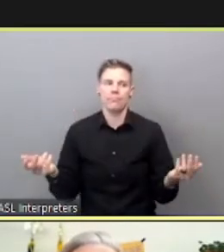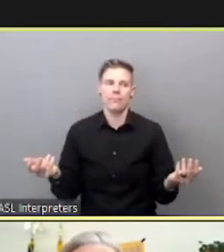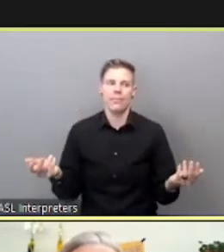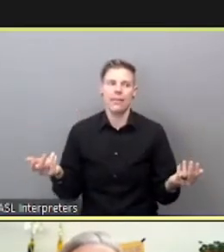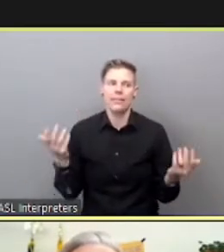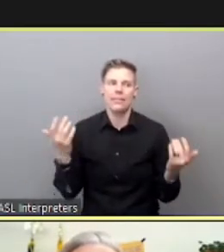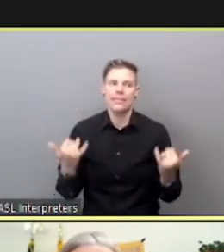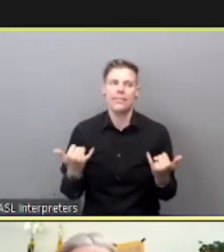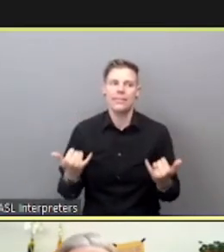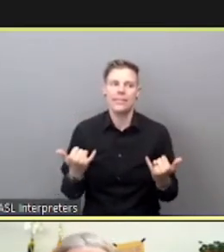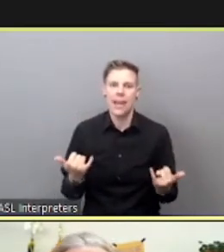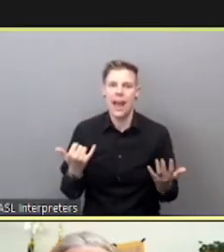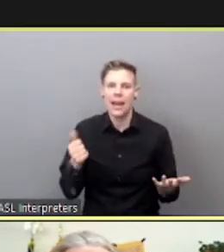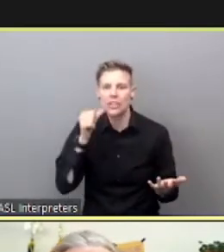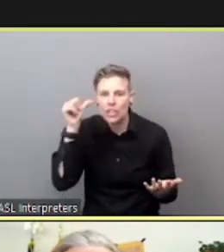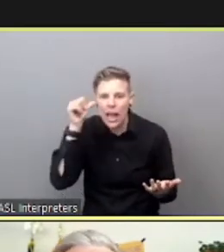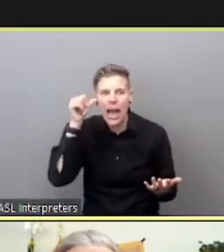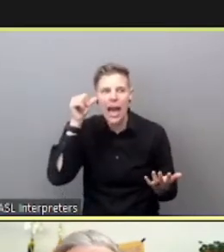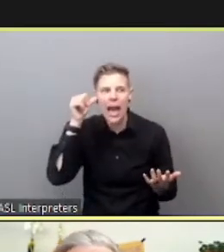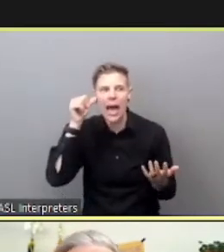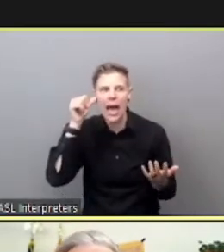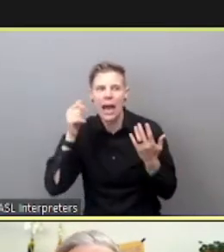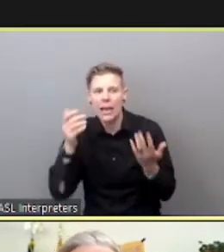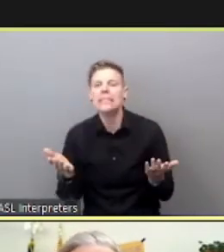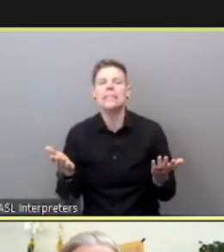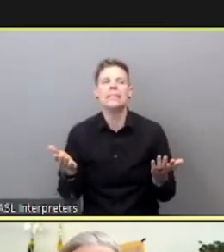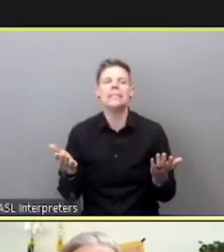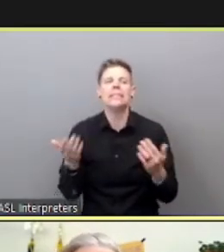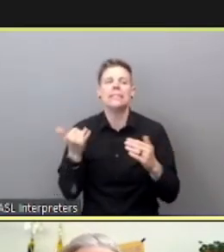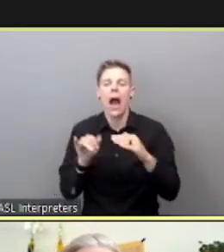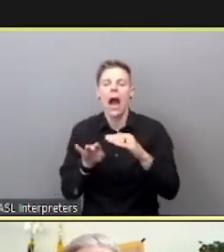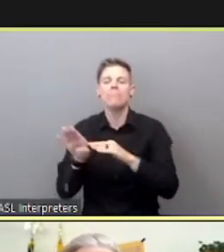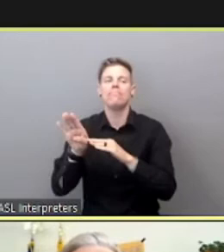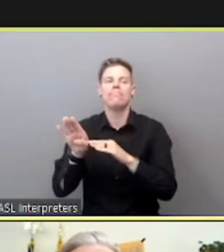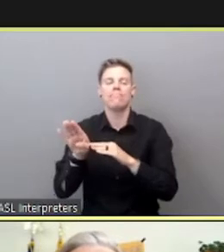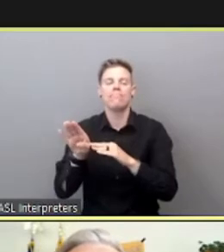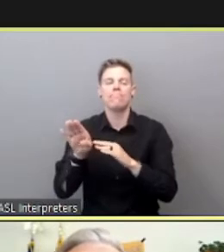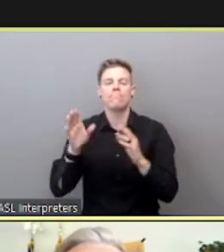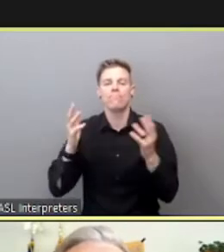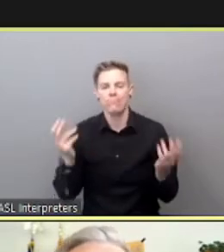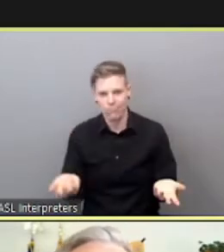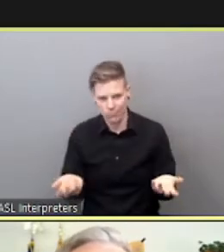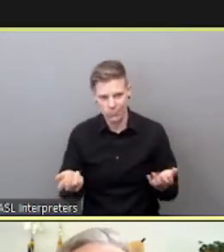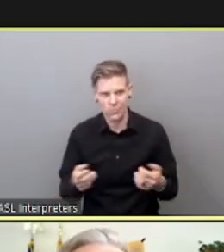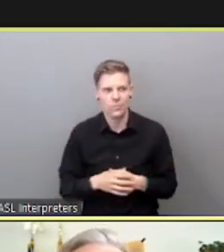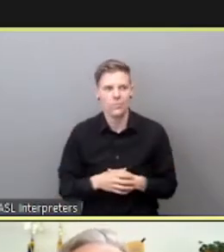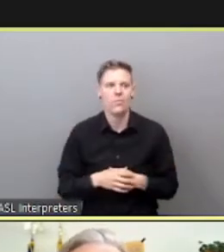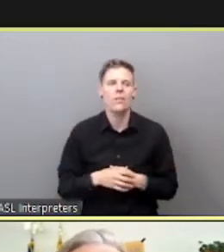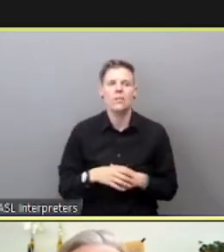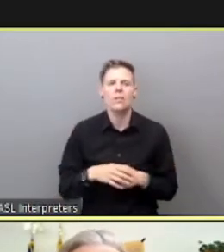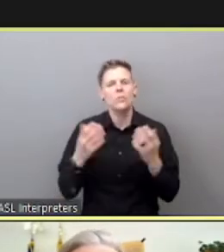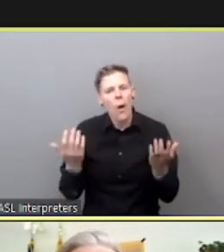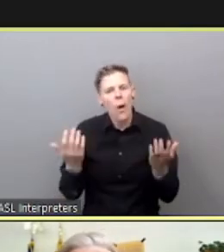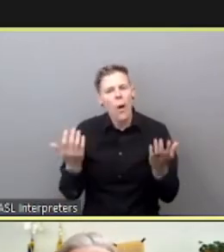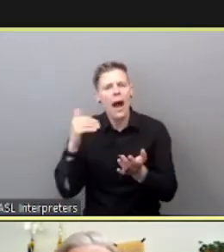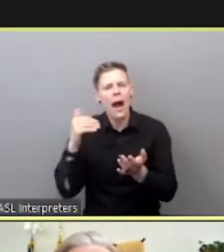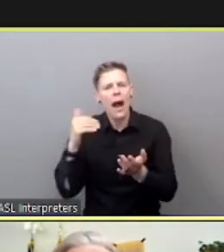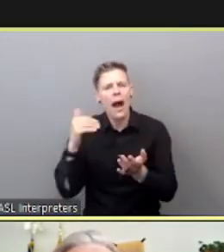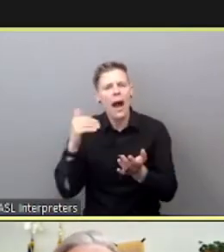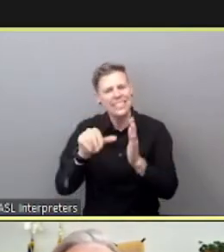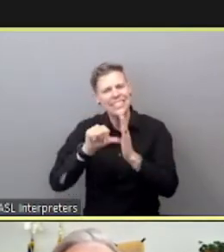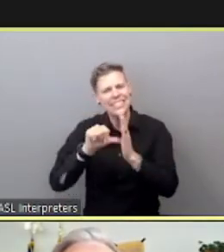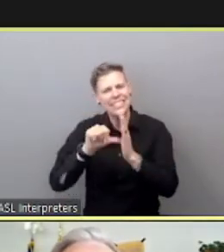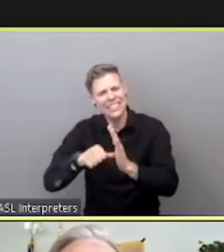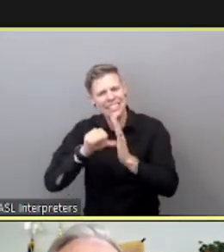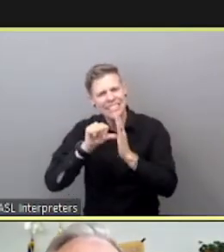back above it on a 7-day rolling average. So again, significant emphasis here on being tested. When we get above